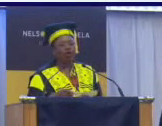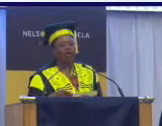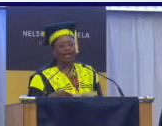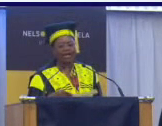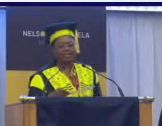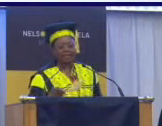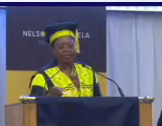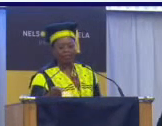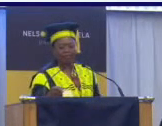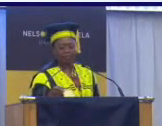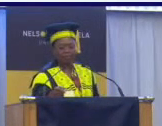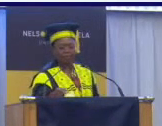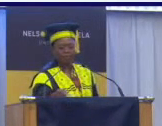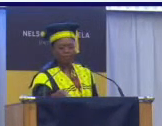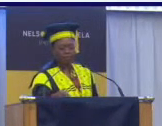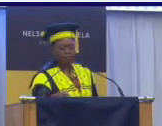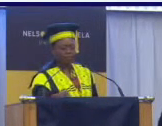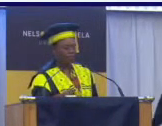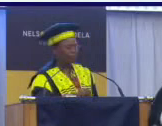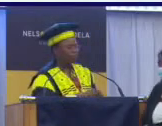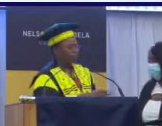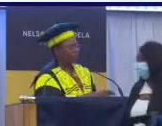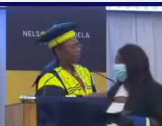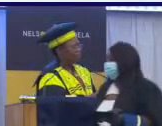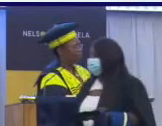Sinokholo Nyanda,